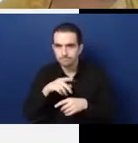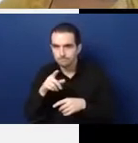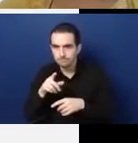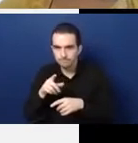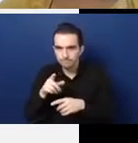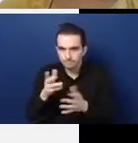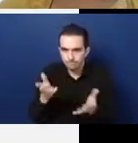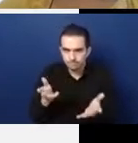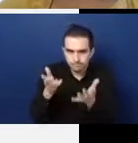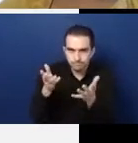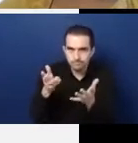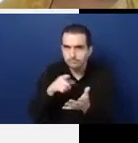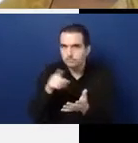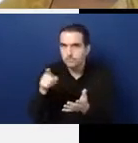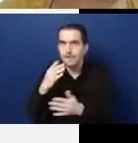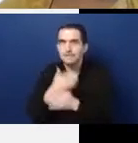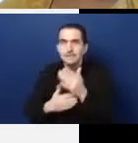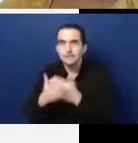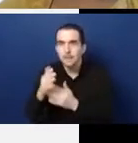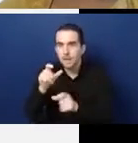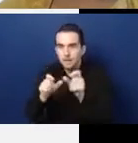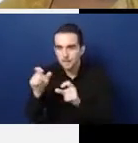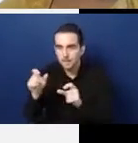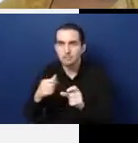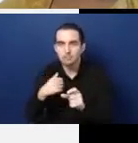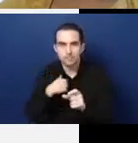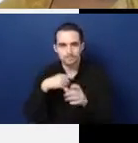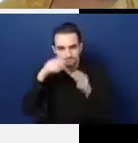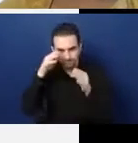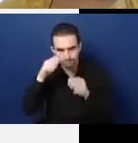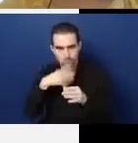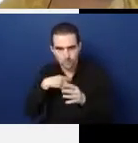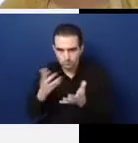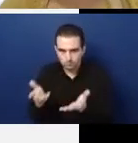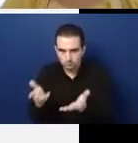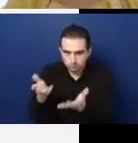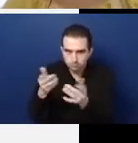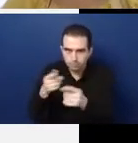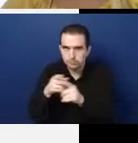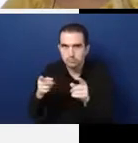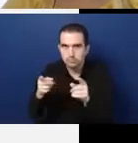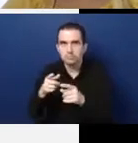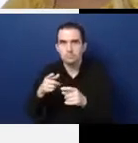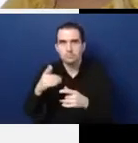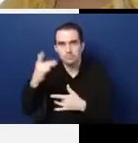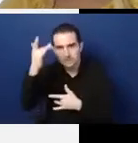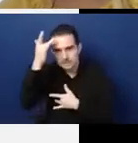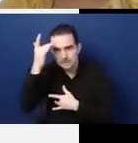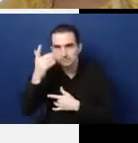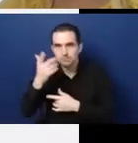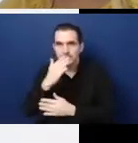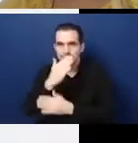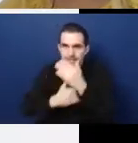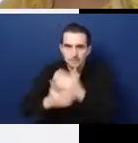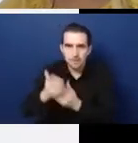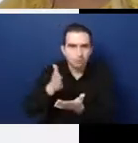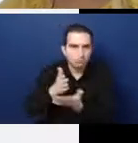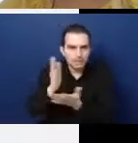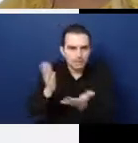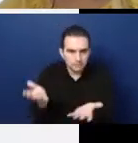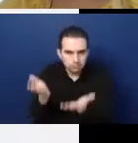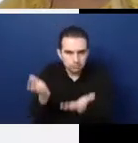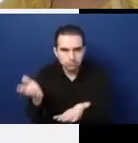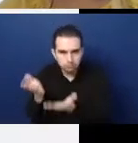really commit our safeguarding mechanisms to addressing also the needs of persons with